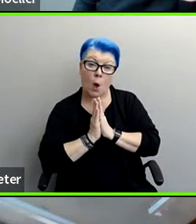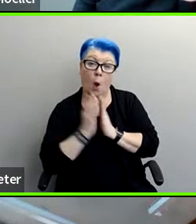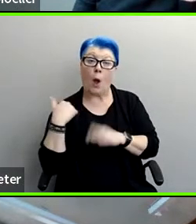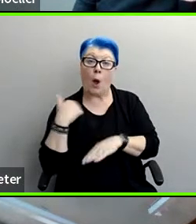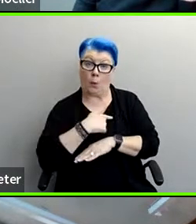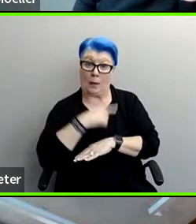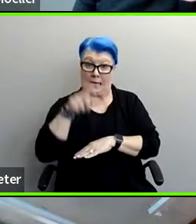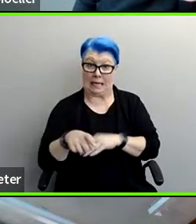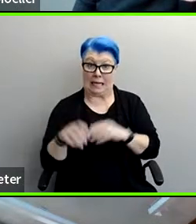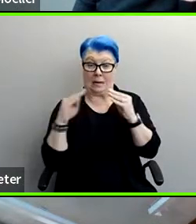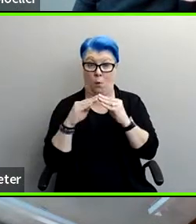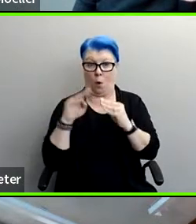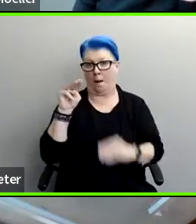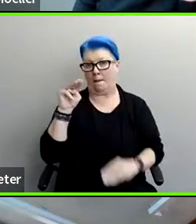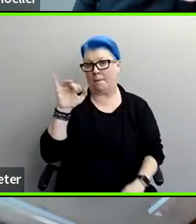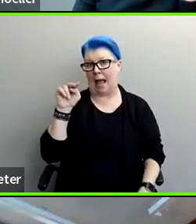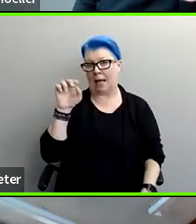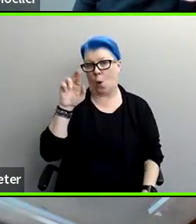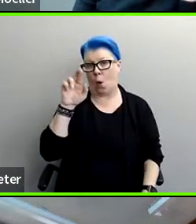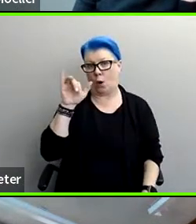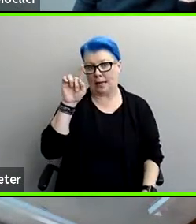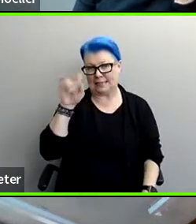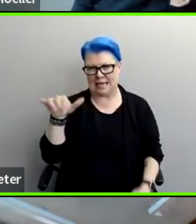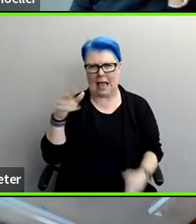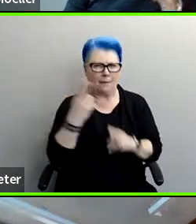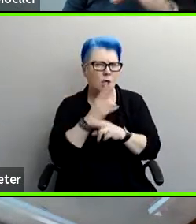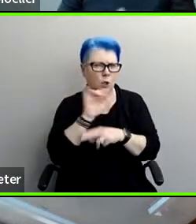minority, I'm going to use the term minority in this case,